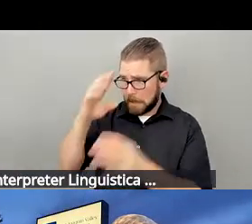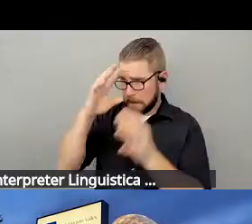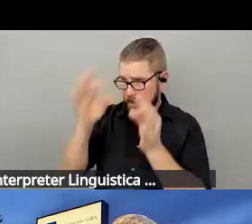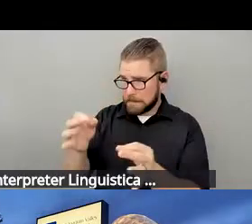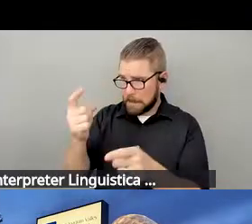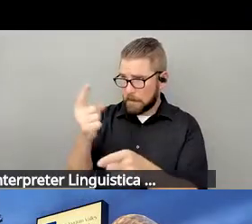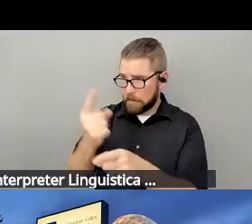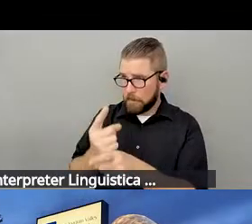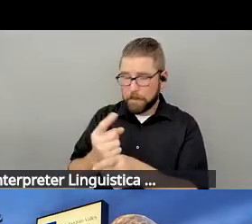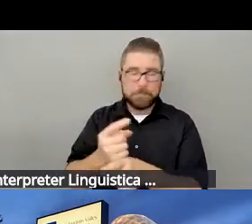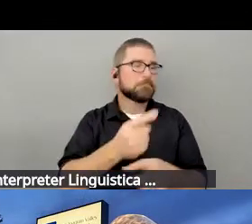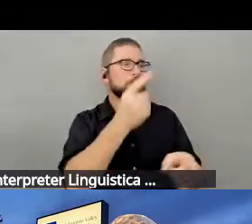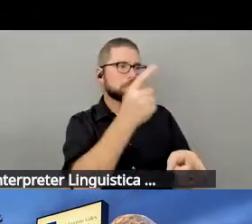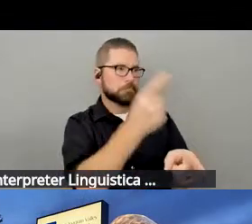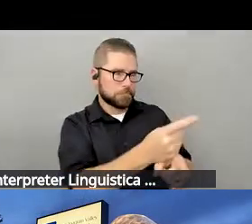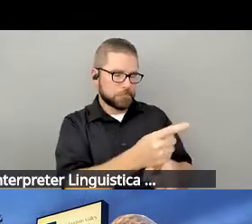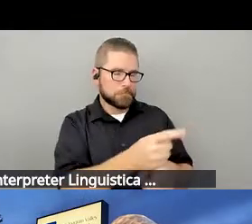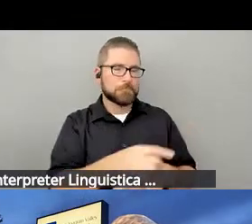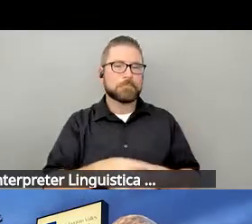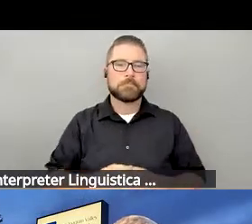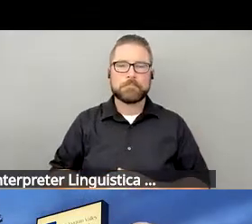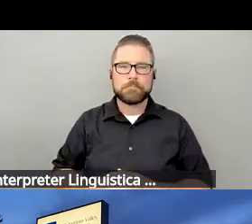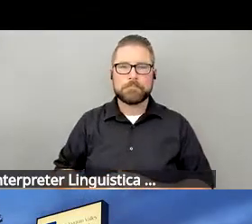Okay, thank you. Thank you.